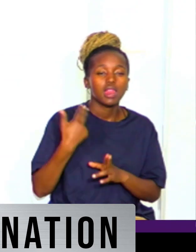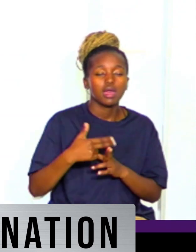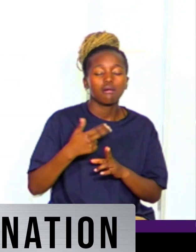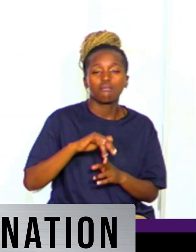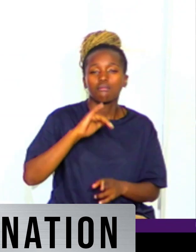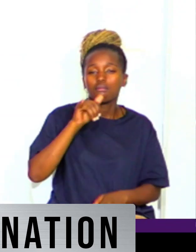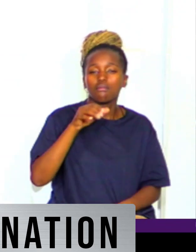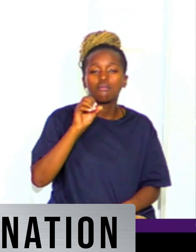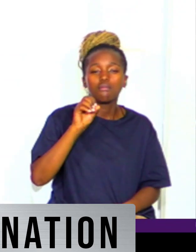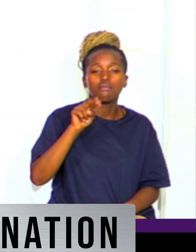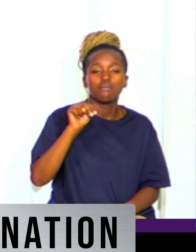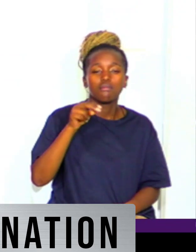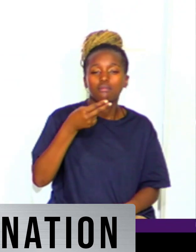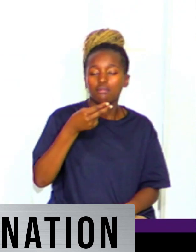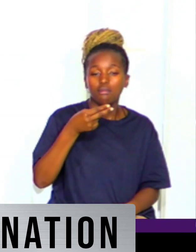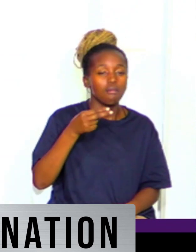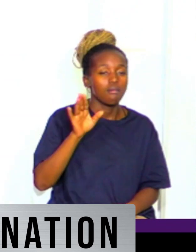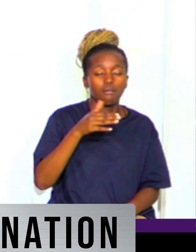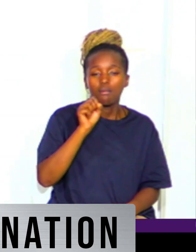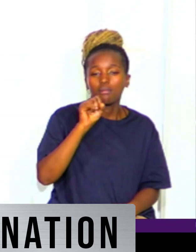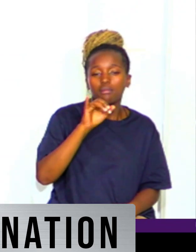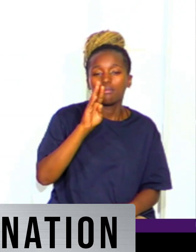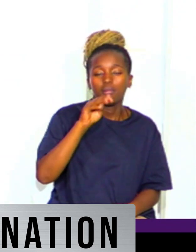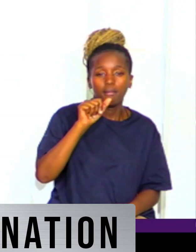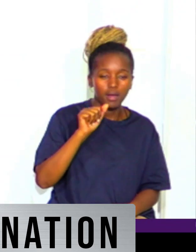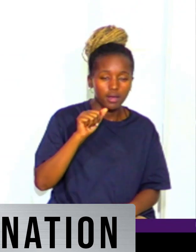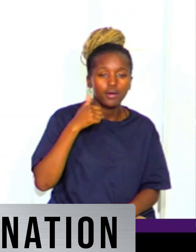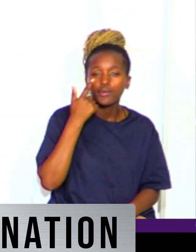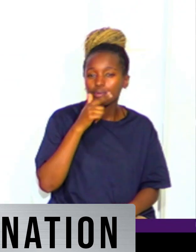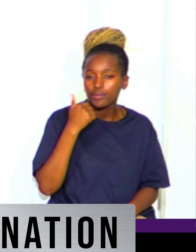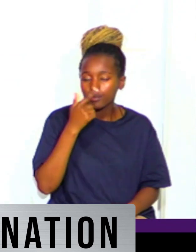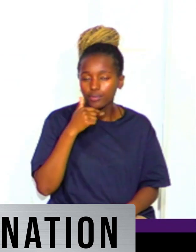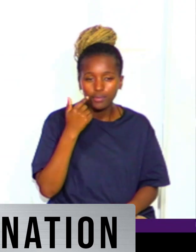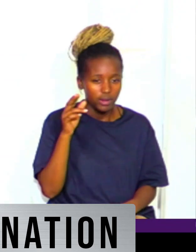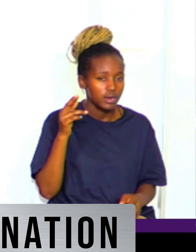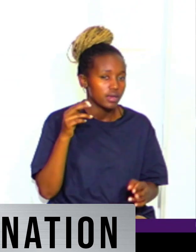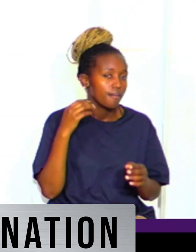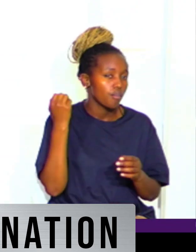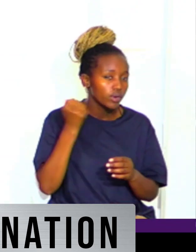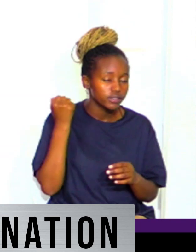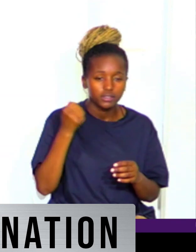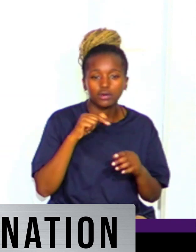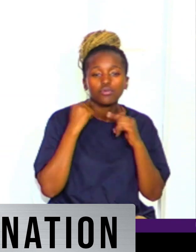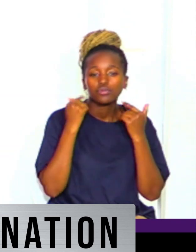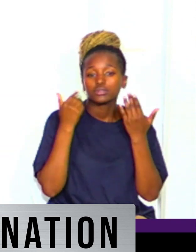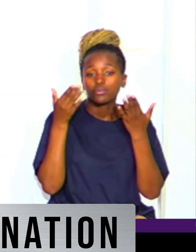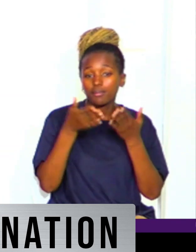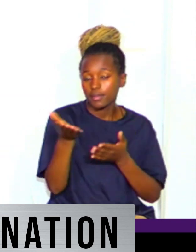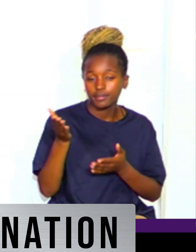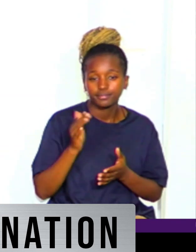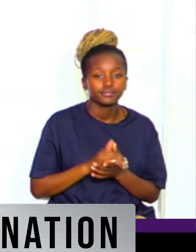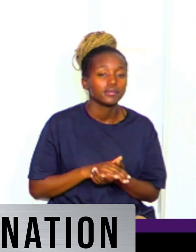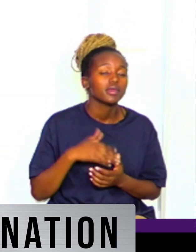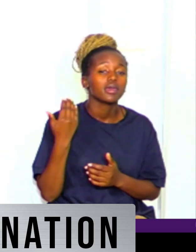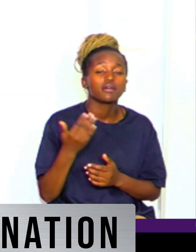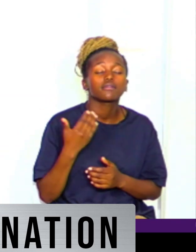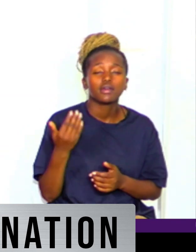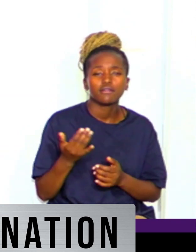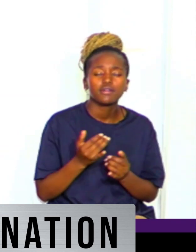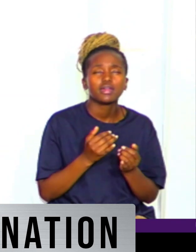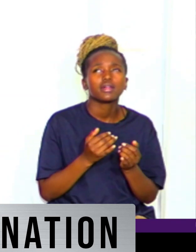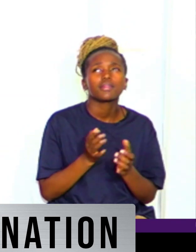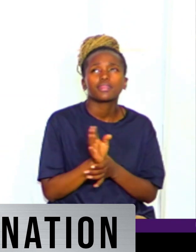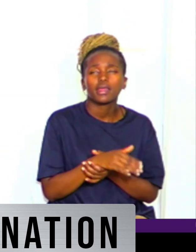This is Science TV, your inclusion platform. Keep a date with us here on Politics Today every Thursday, 8